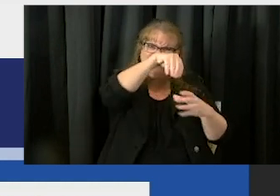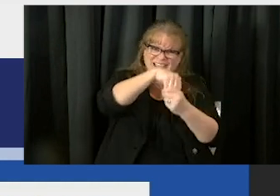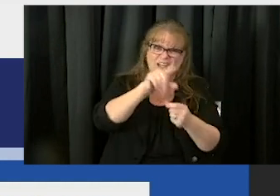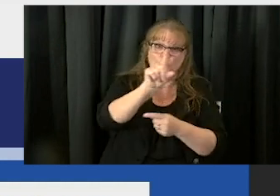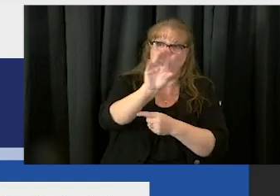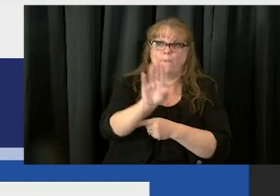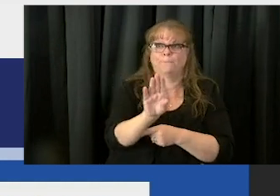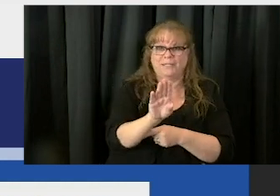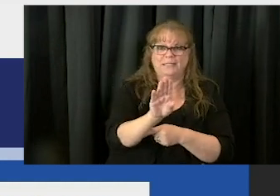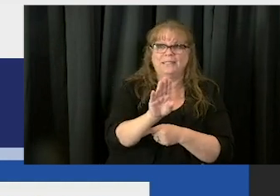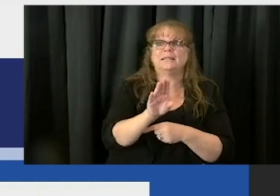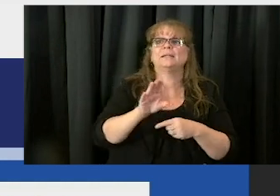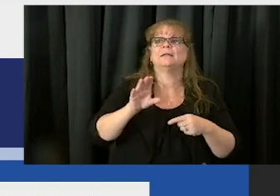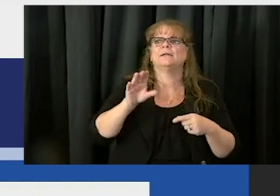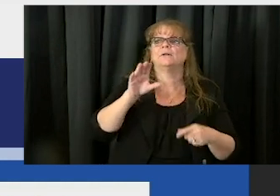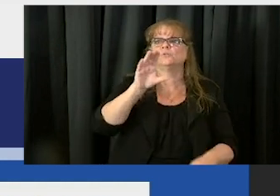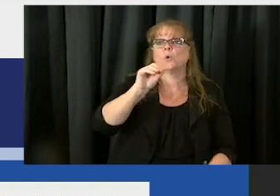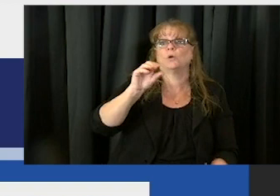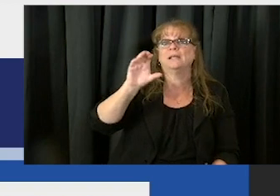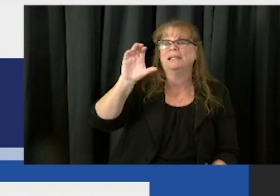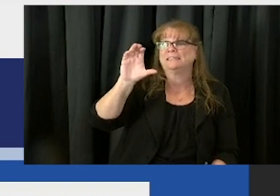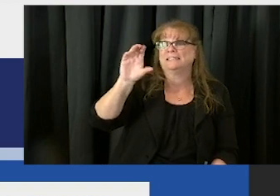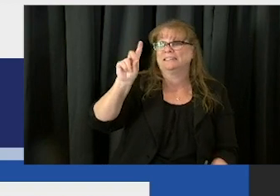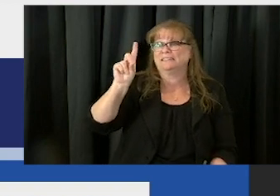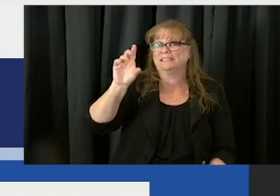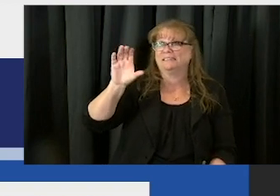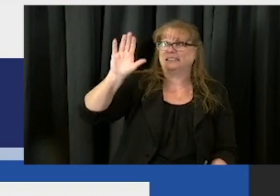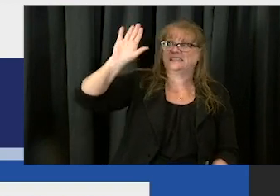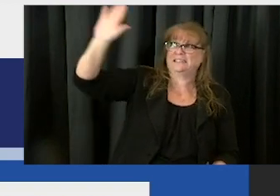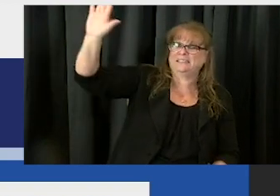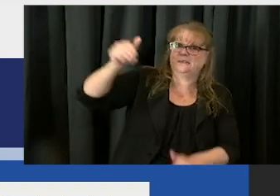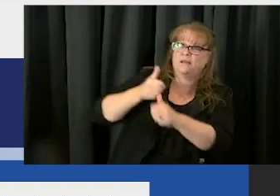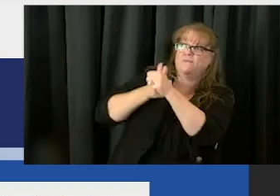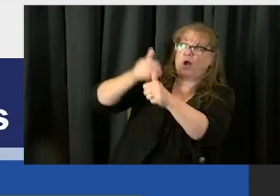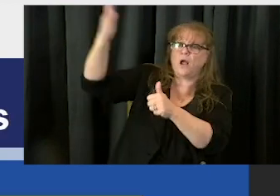with the biggest impact on saving lives to make sure that they're at the